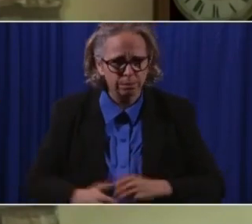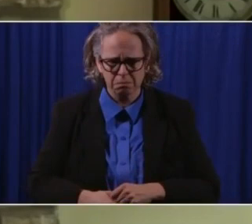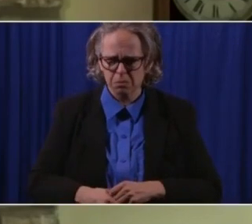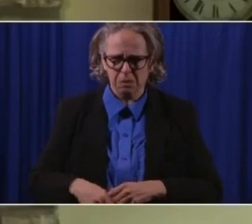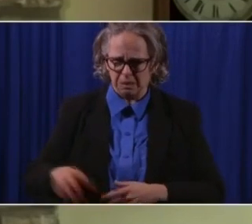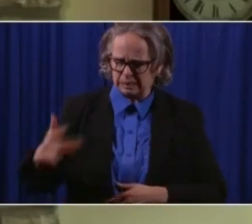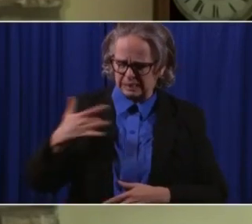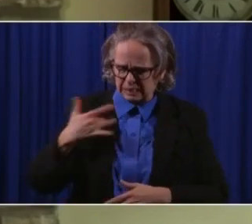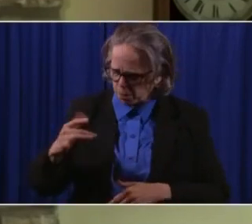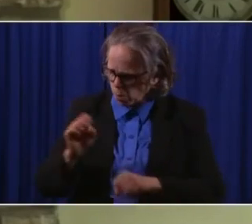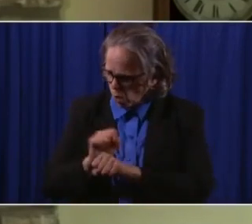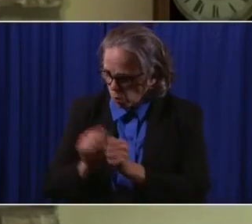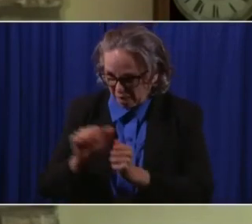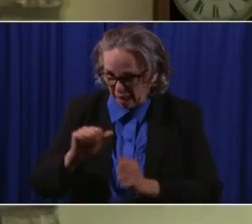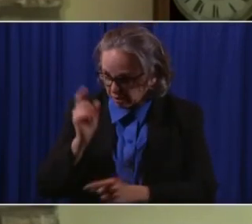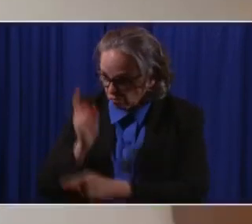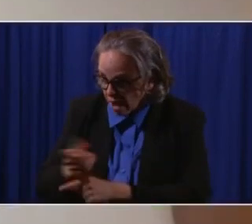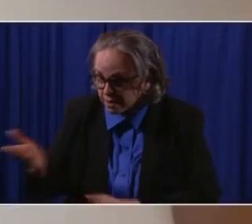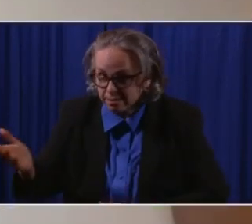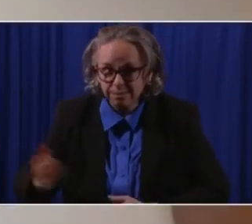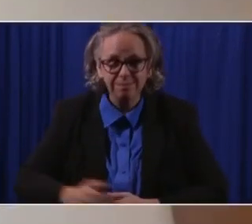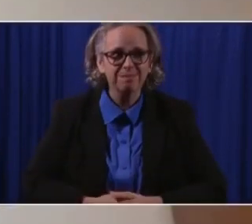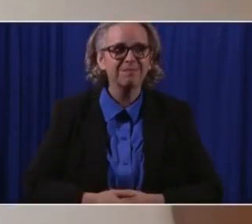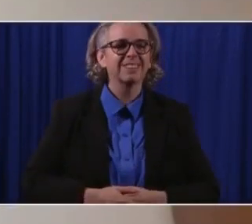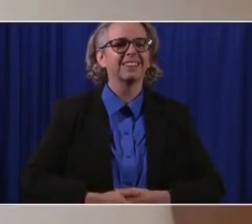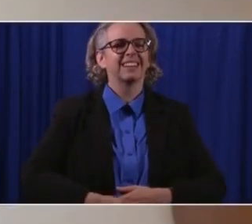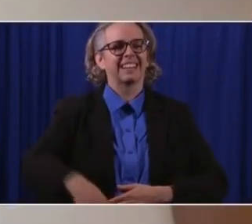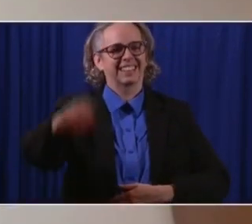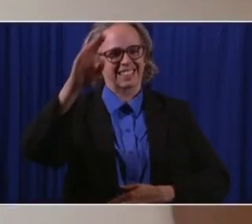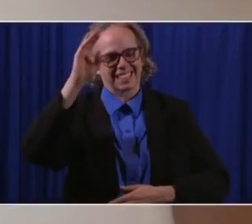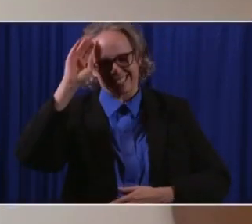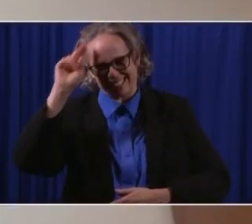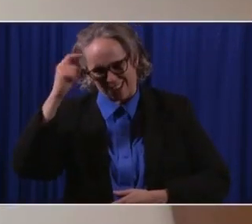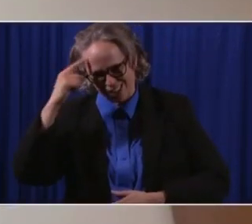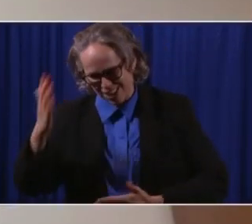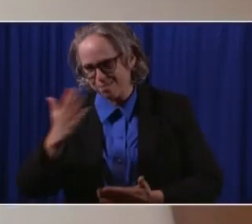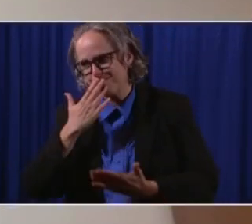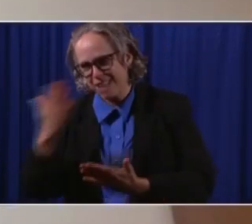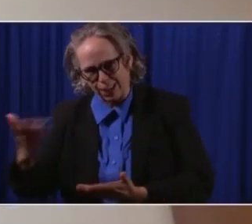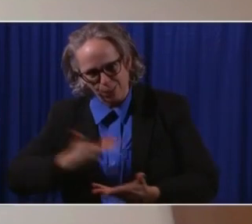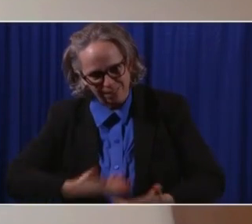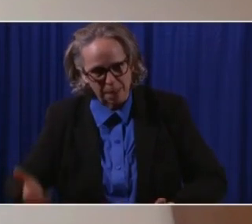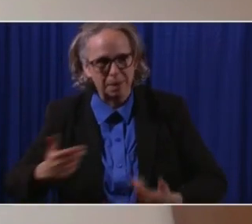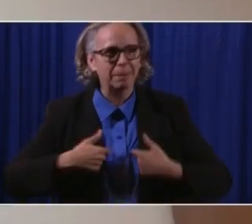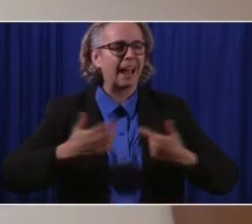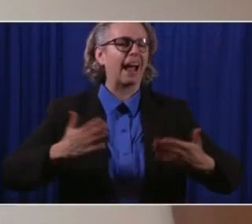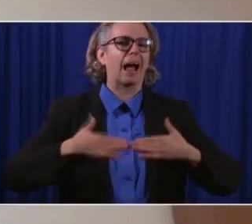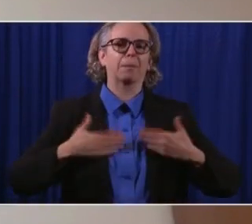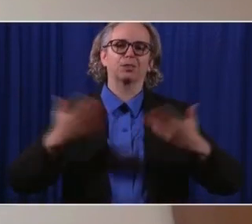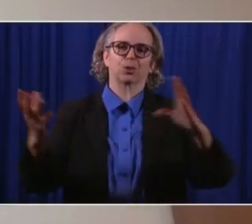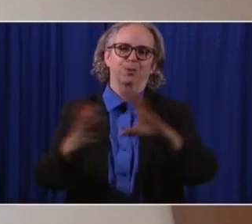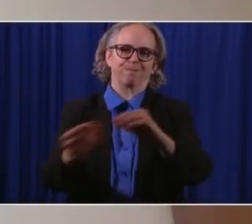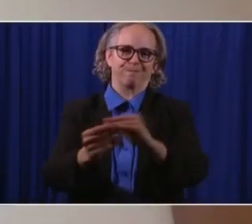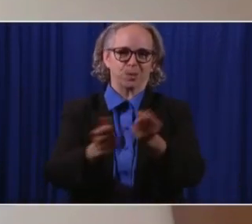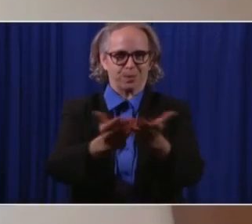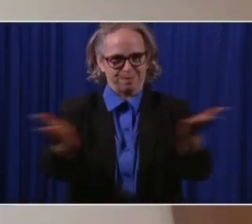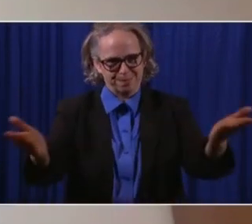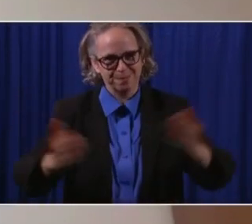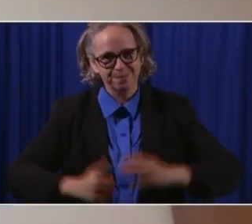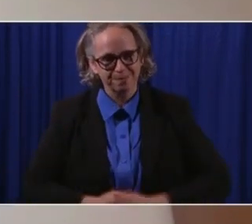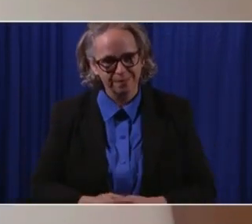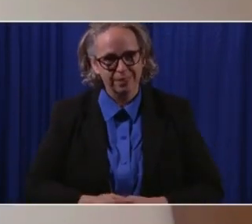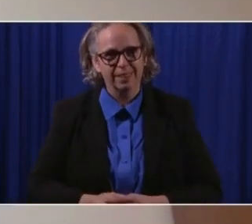athletes. Well, Governor, thanks for having me today, and very happy to be here. You know, our experience